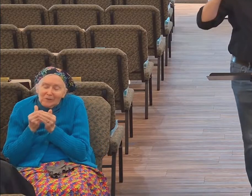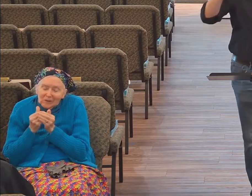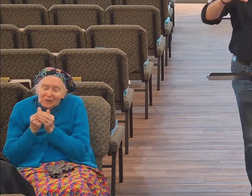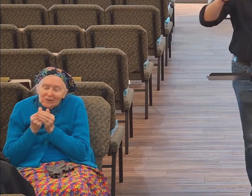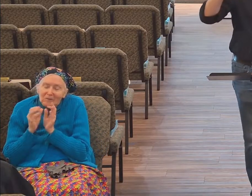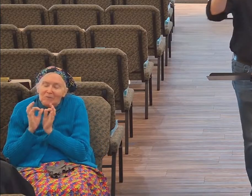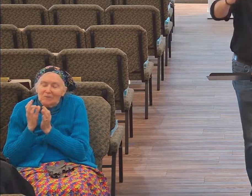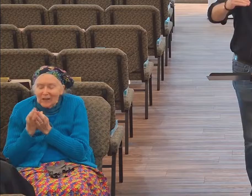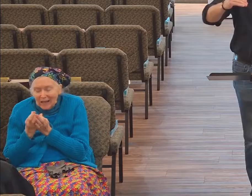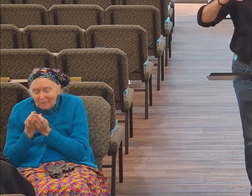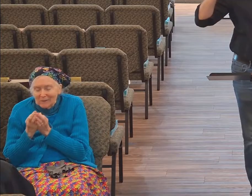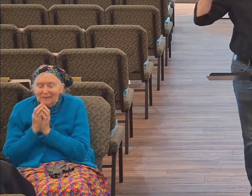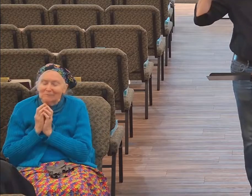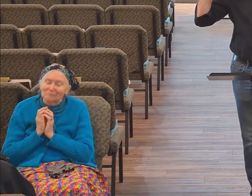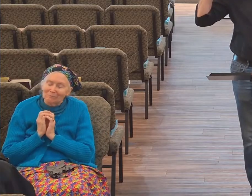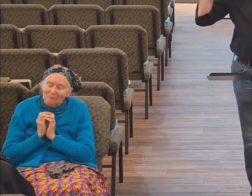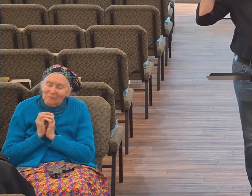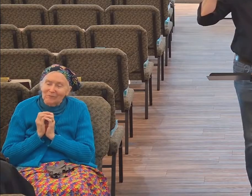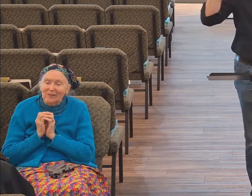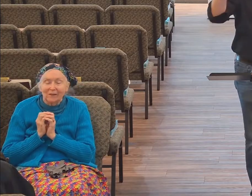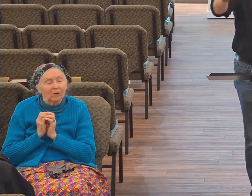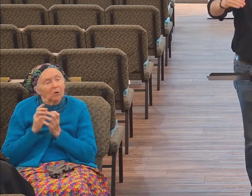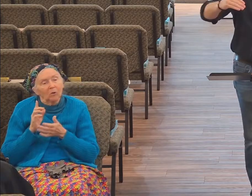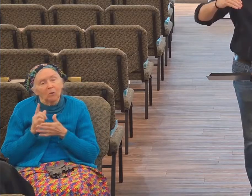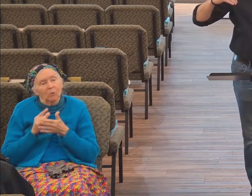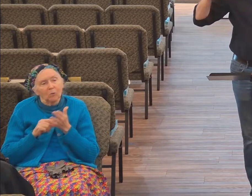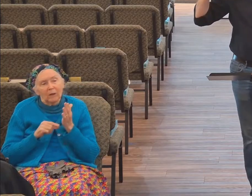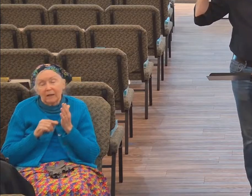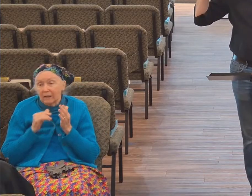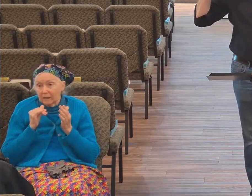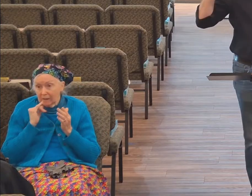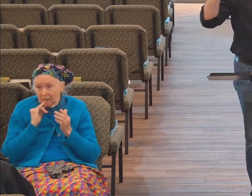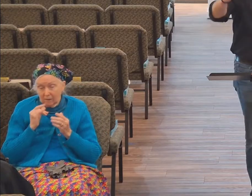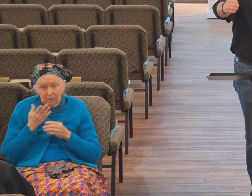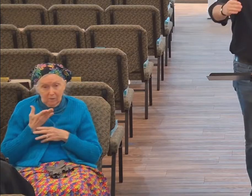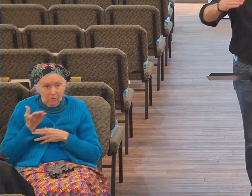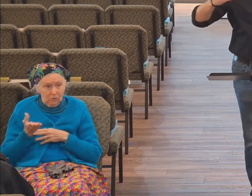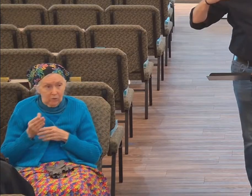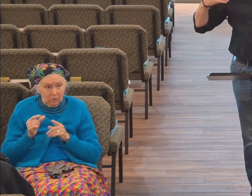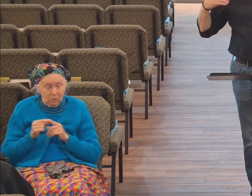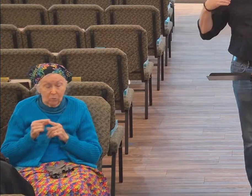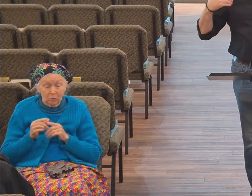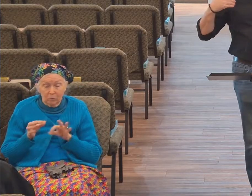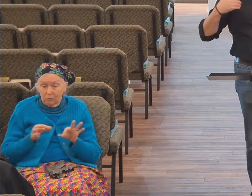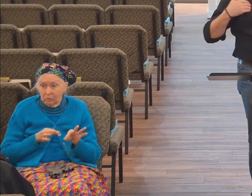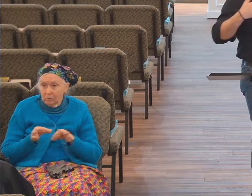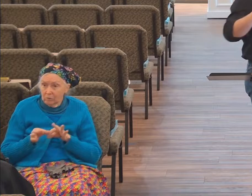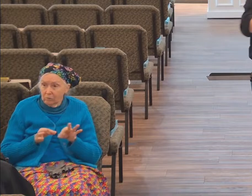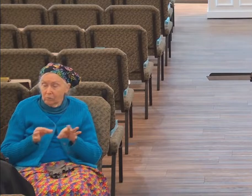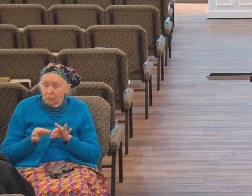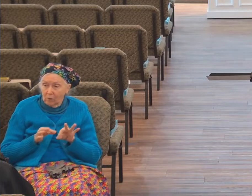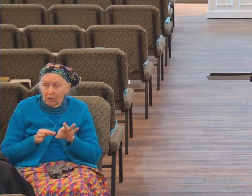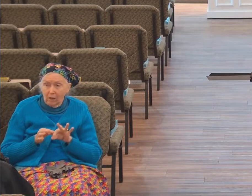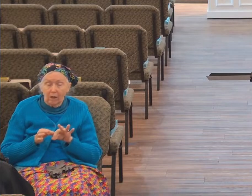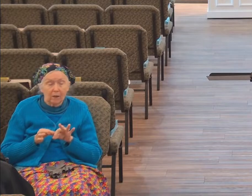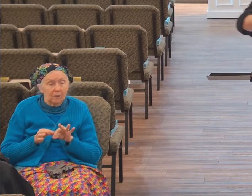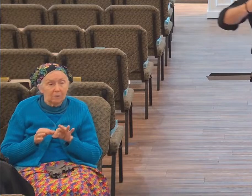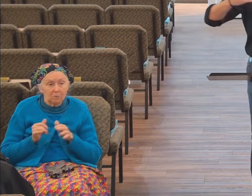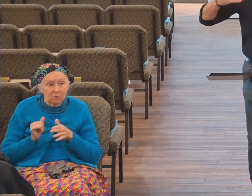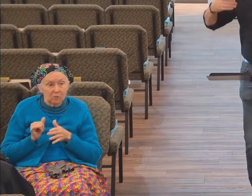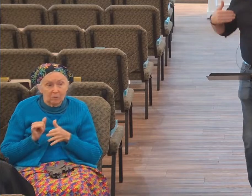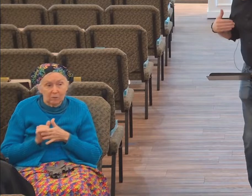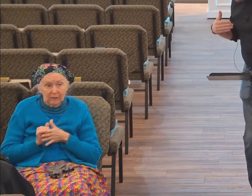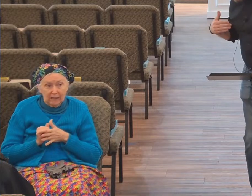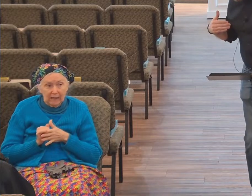Familial, gentle, intimate. What word? Is there a word that describes his approach as